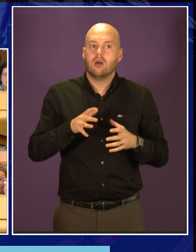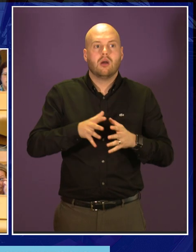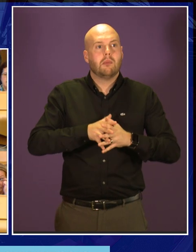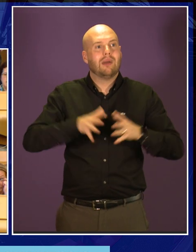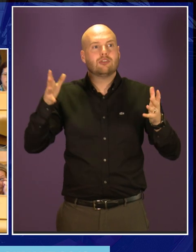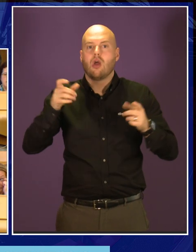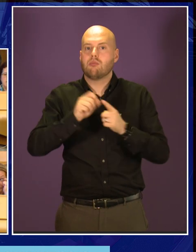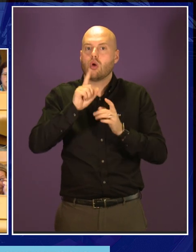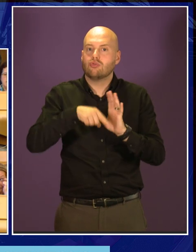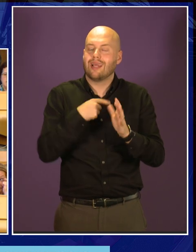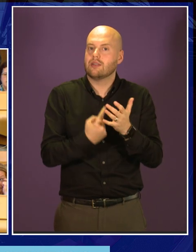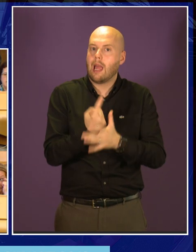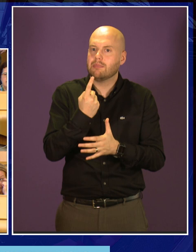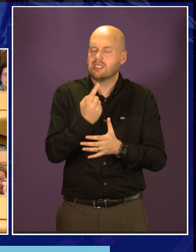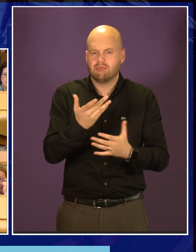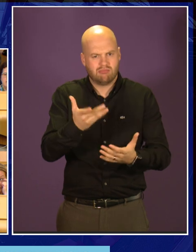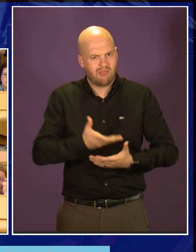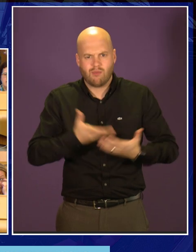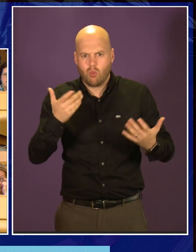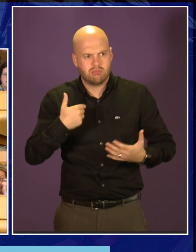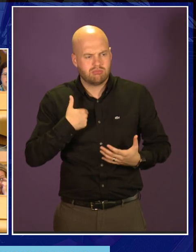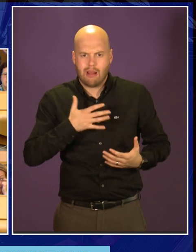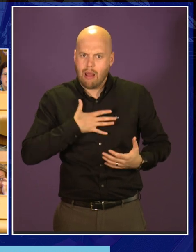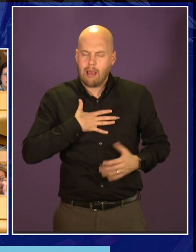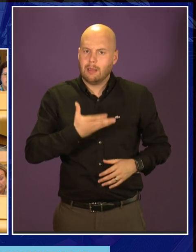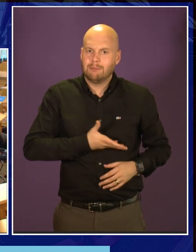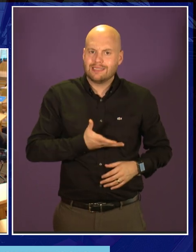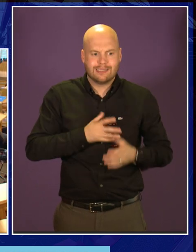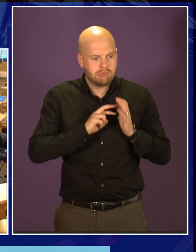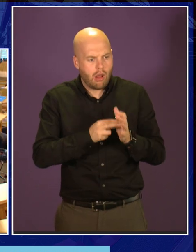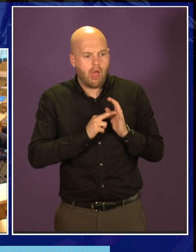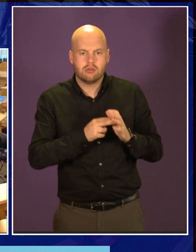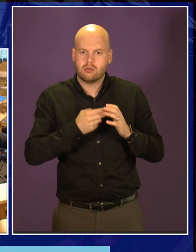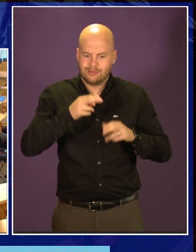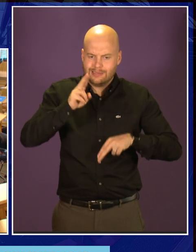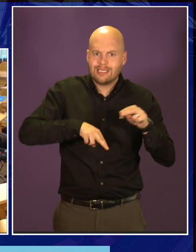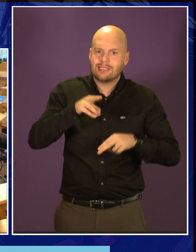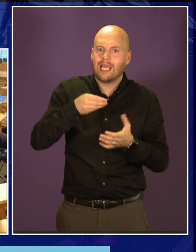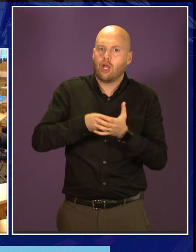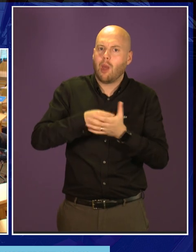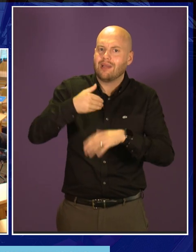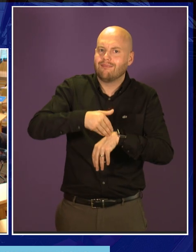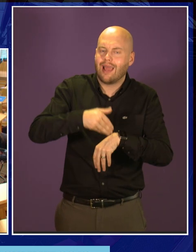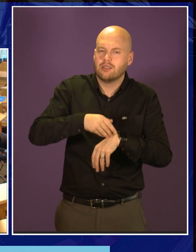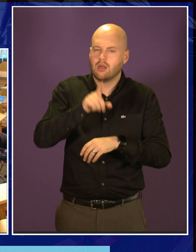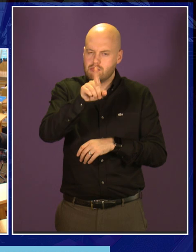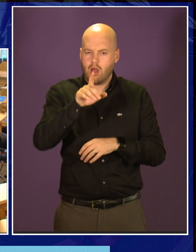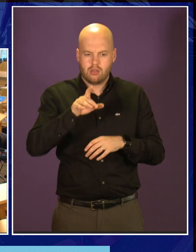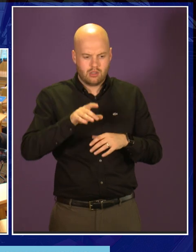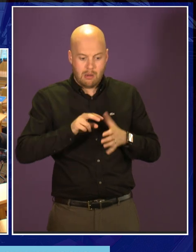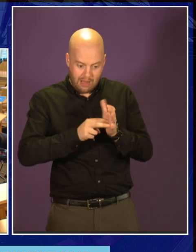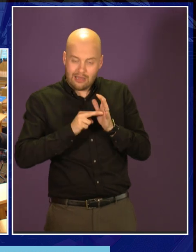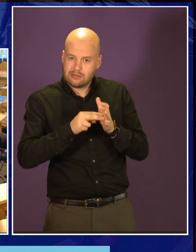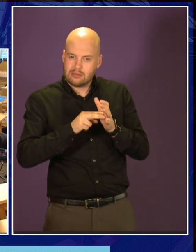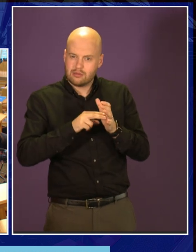otherwise, we of course write business plans and assess economic impact. But at the heart of any of those plans lies a